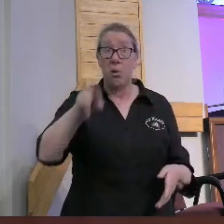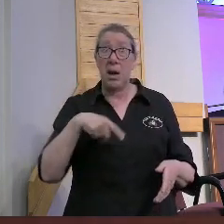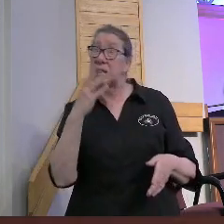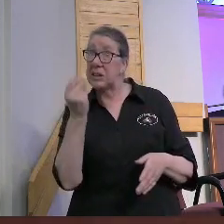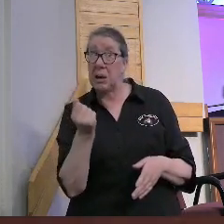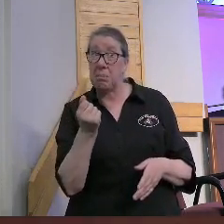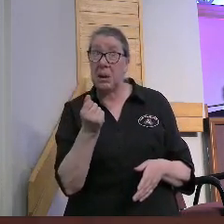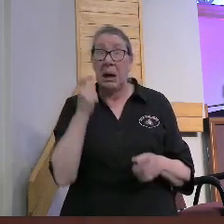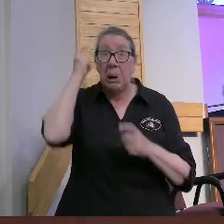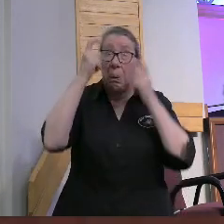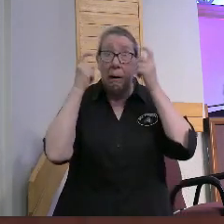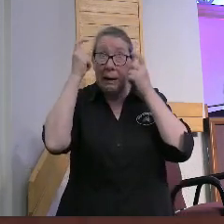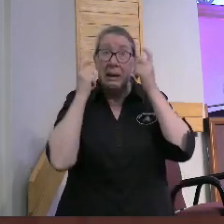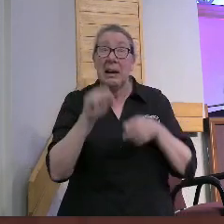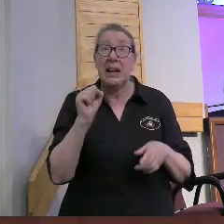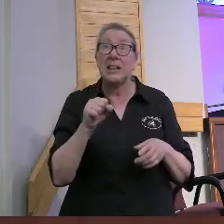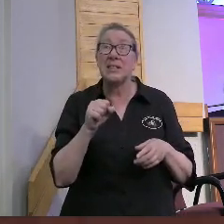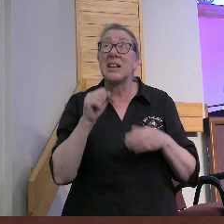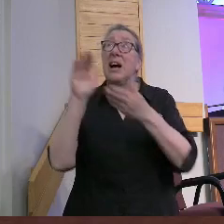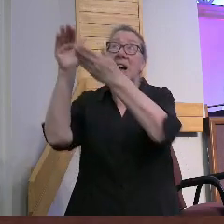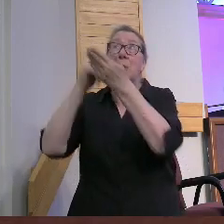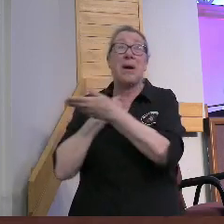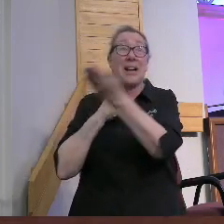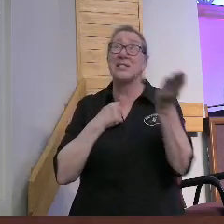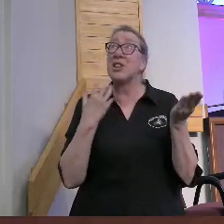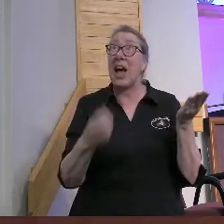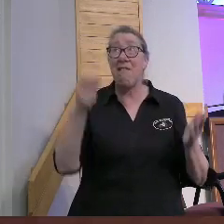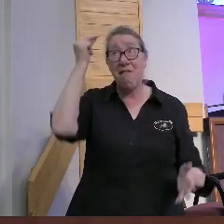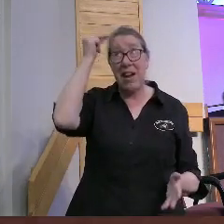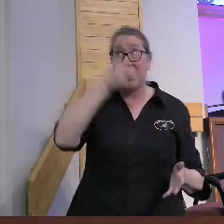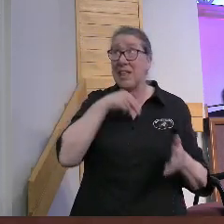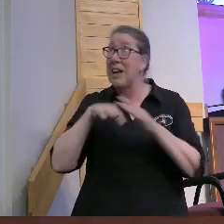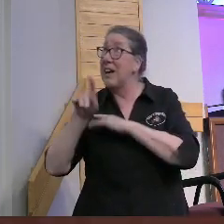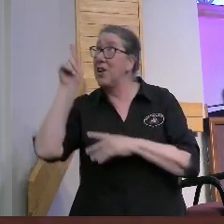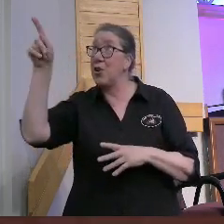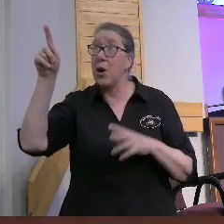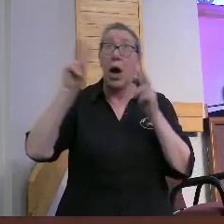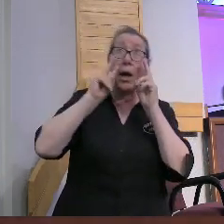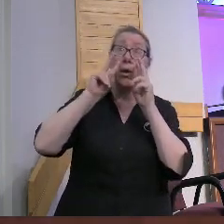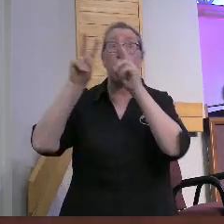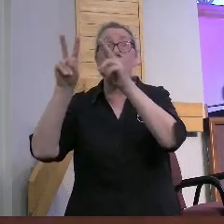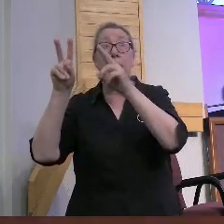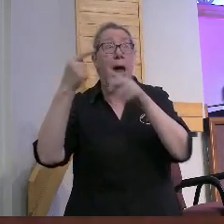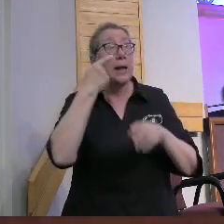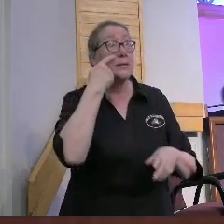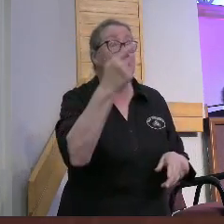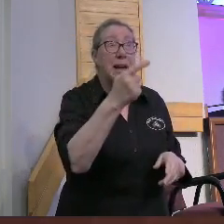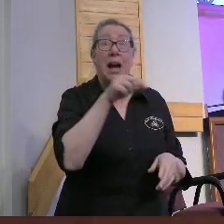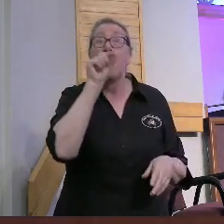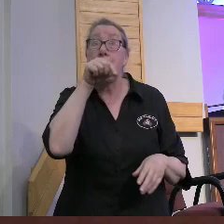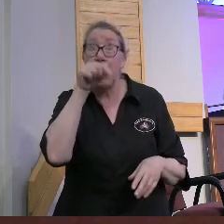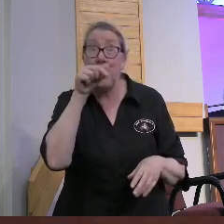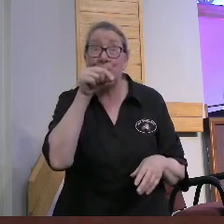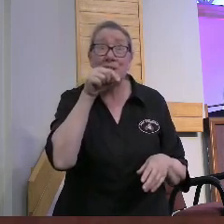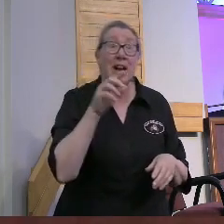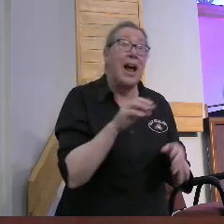Lord, help us to have faith in you. Help us to look up and to see your provision all around us and look down and see the lilies of the field, that you